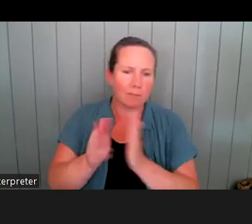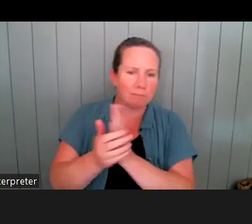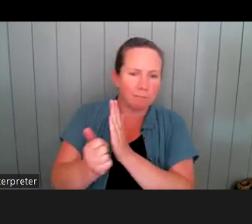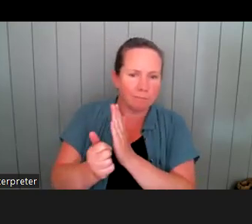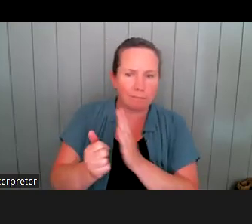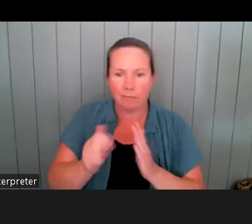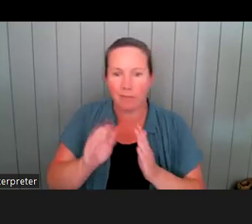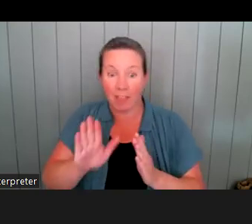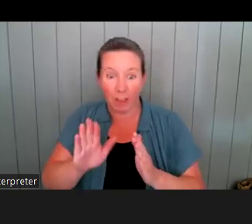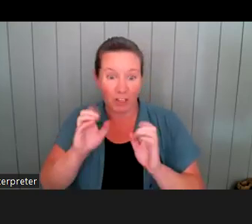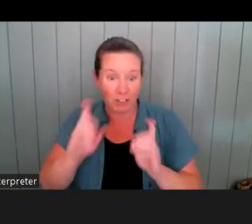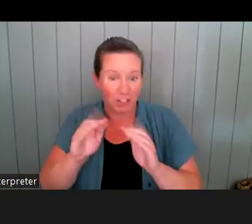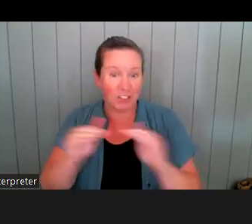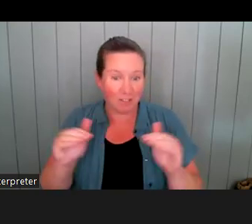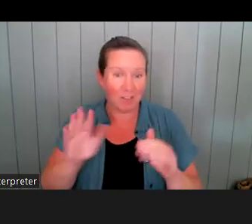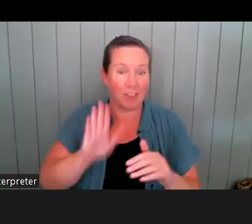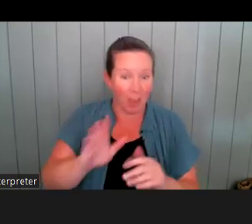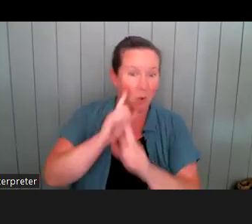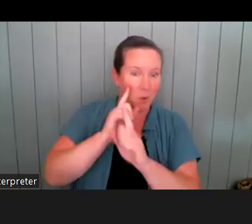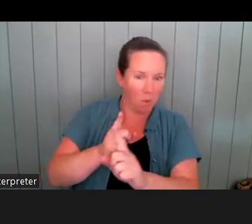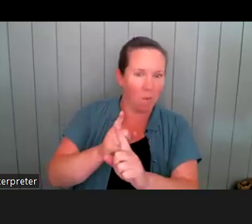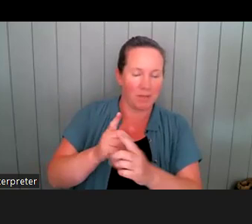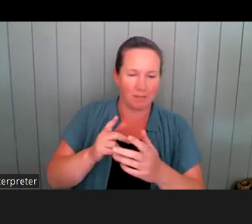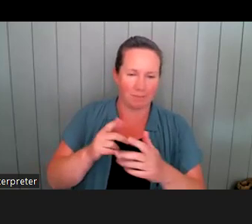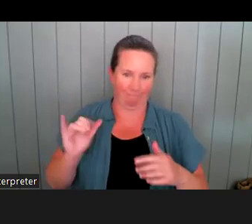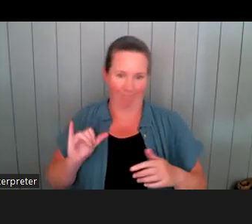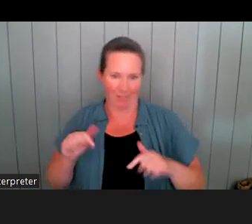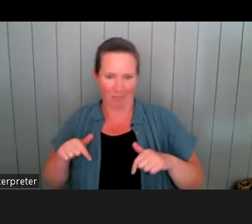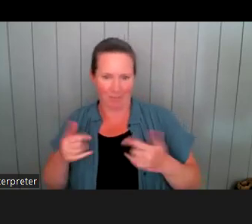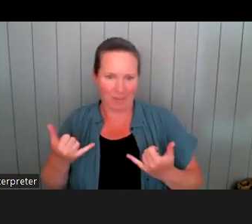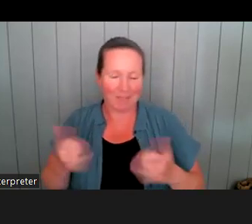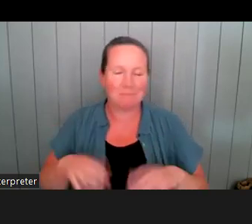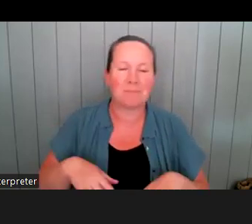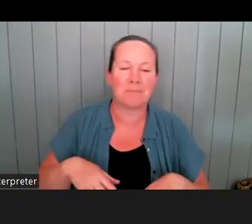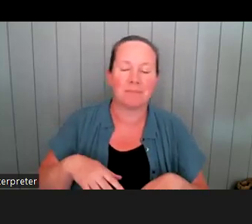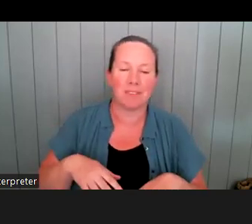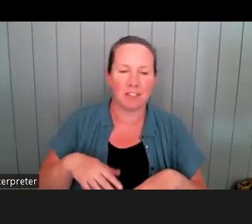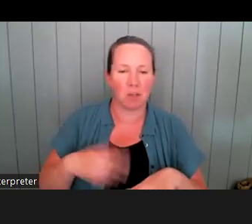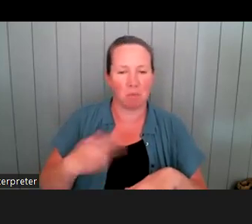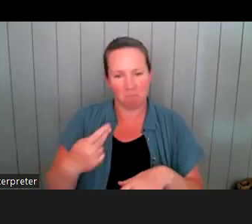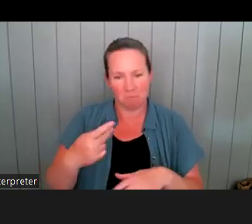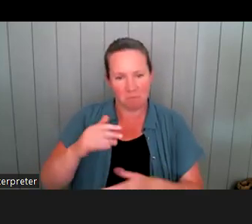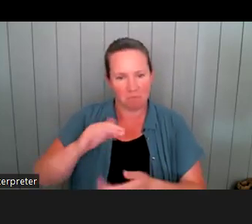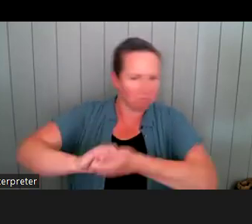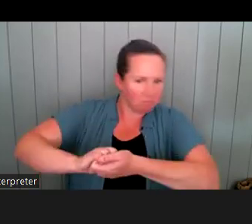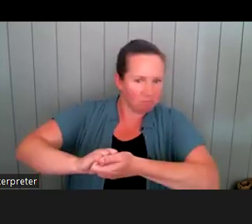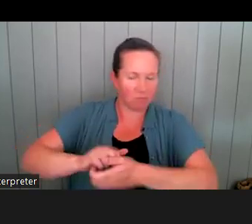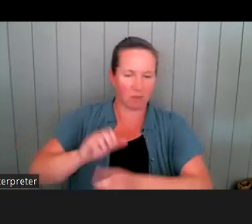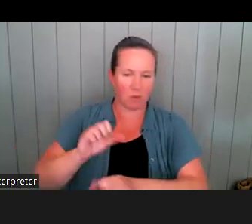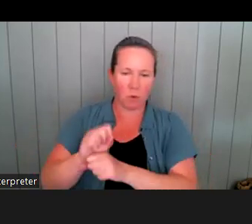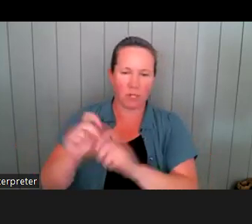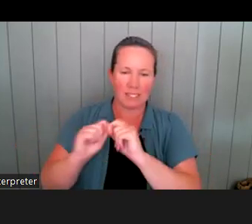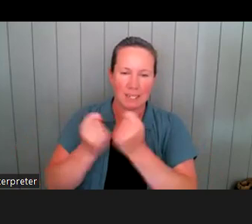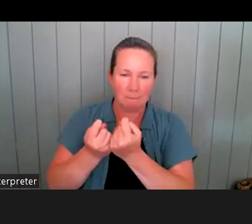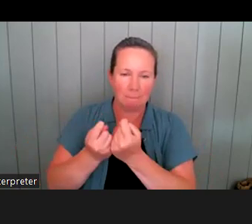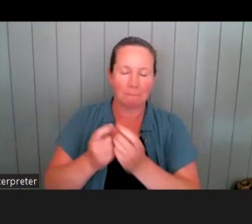levels, and physical and career goals are. We're going to be doing this as a team. Sometimes you may do it as a